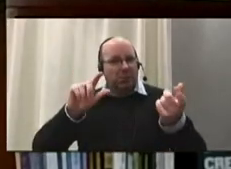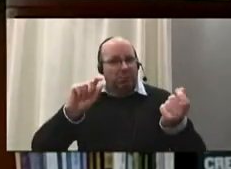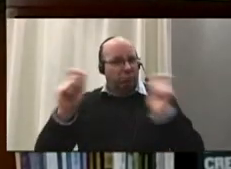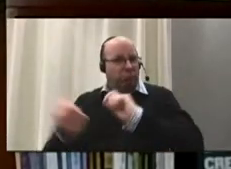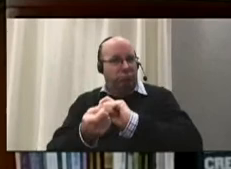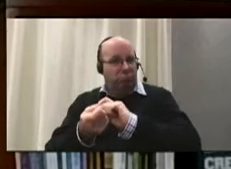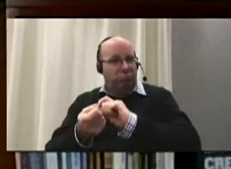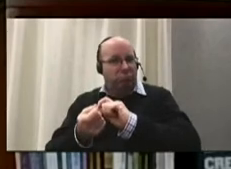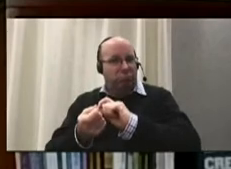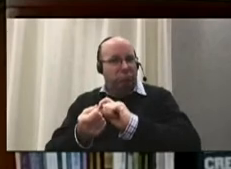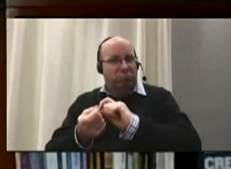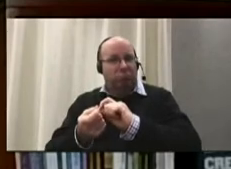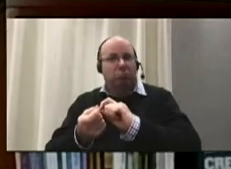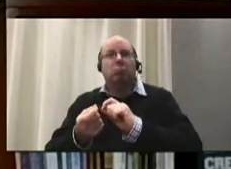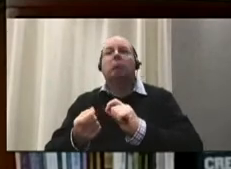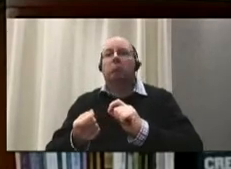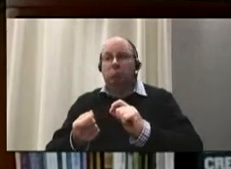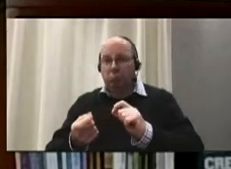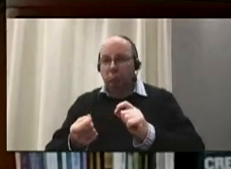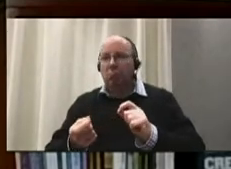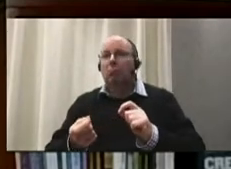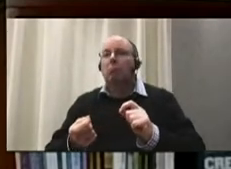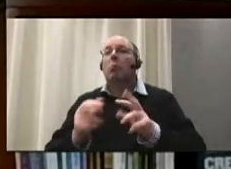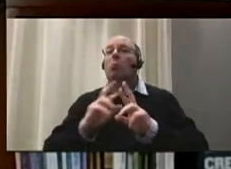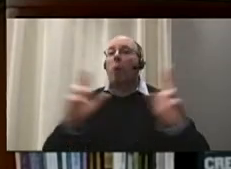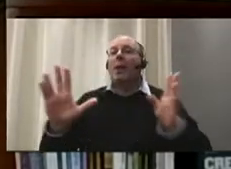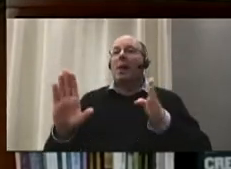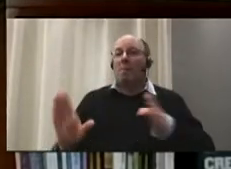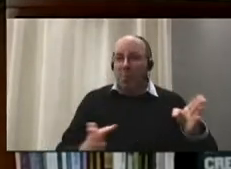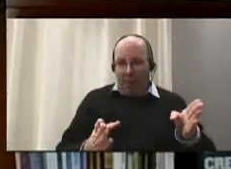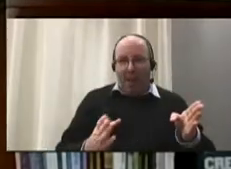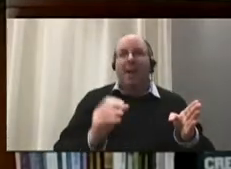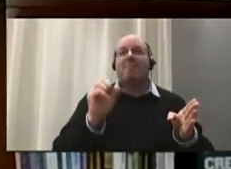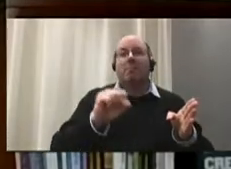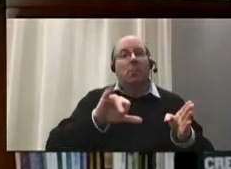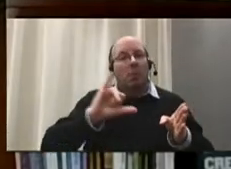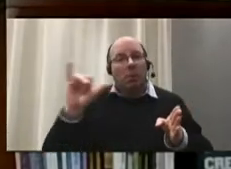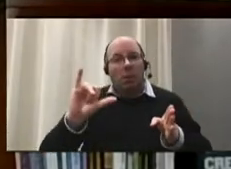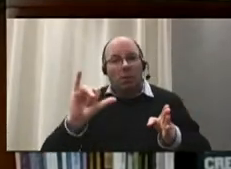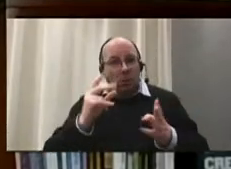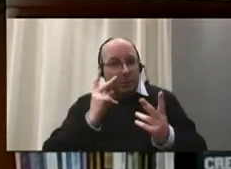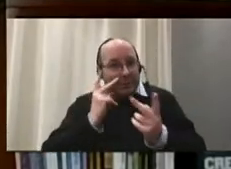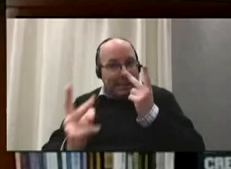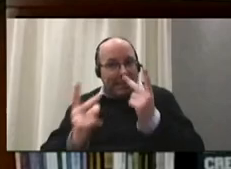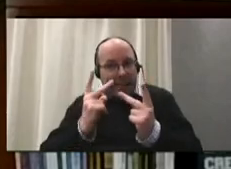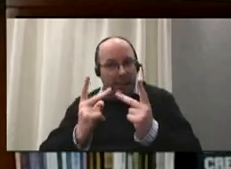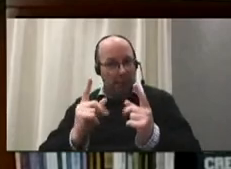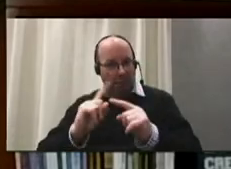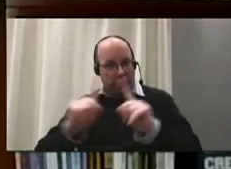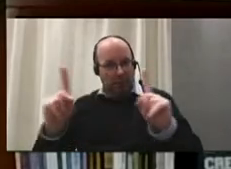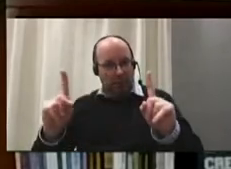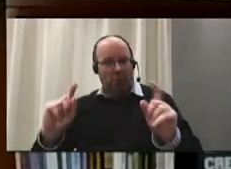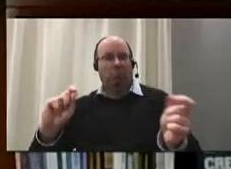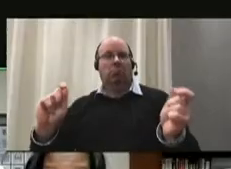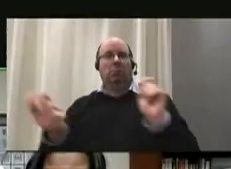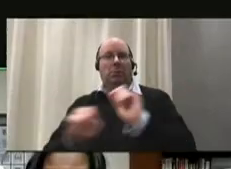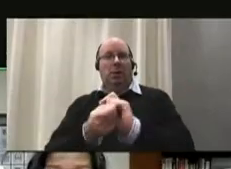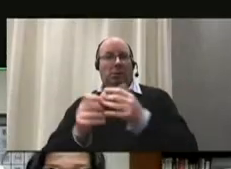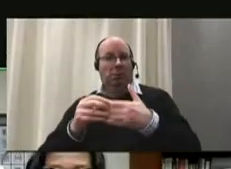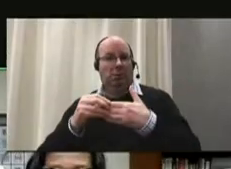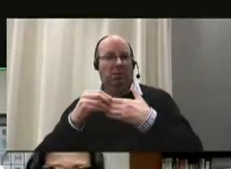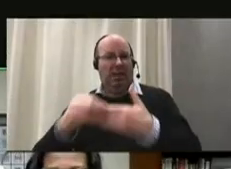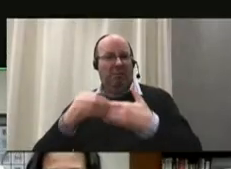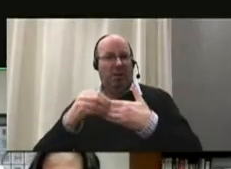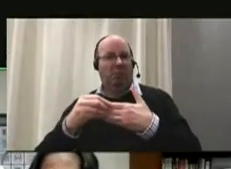of it, but being flexible about something that we continue to learn and don't know is a part of the challenge. With